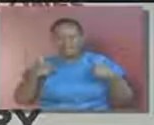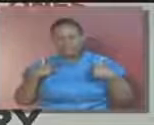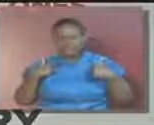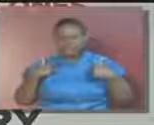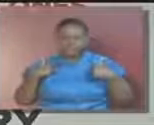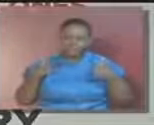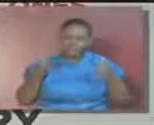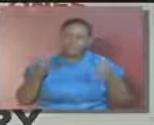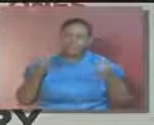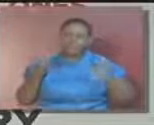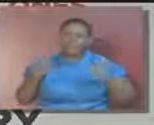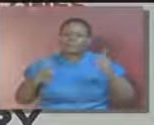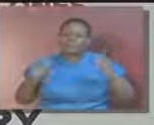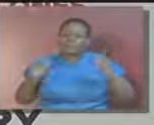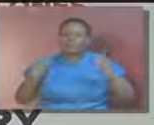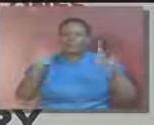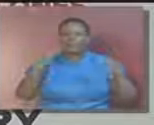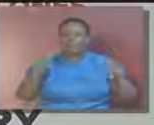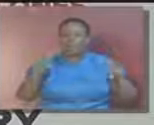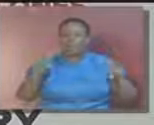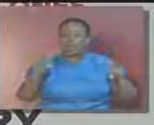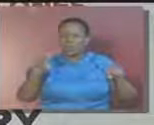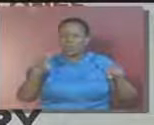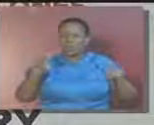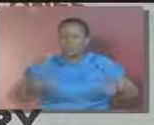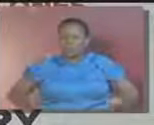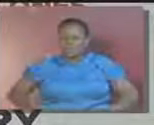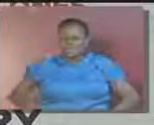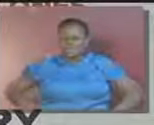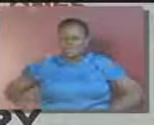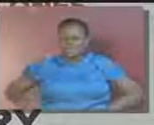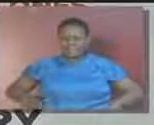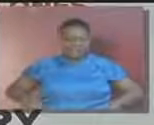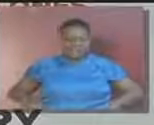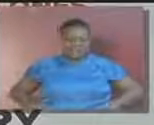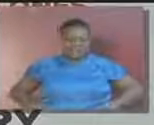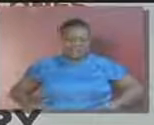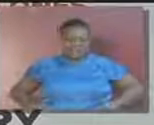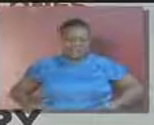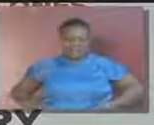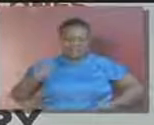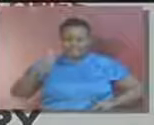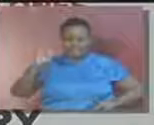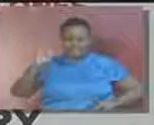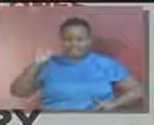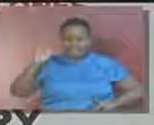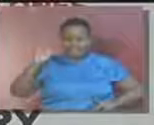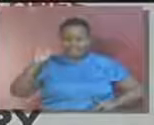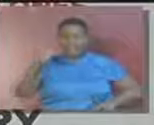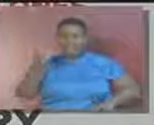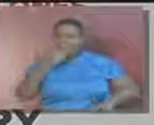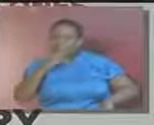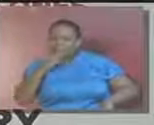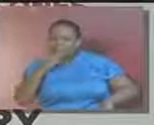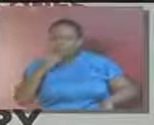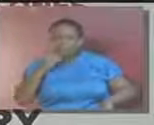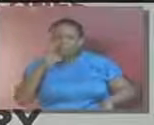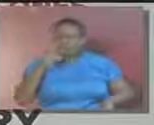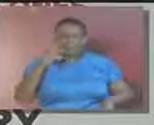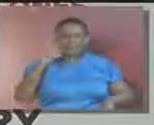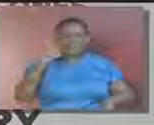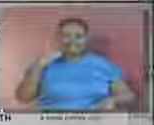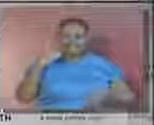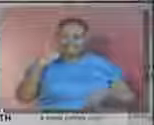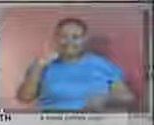demand that we respond to the situation. So, Candice, that is my update this morning, and thank you for the past